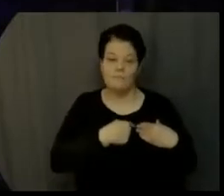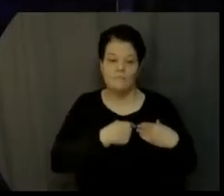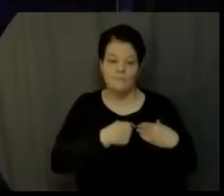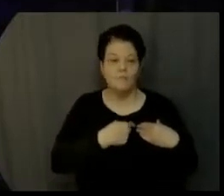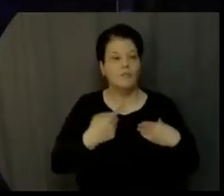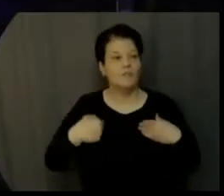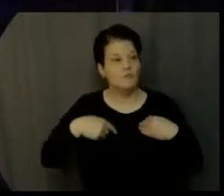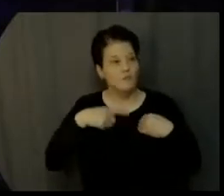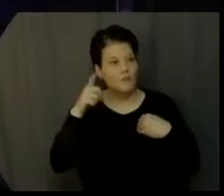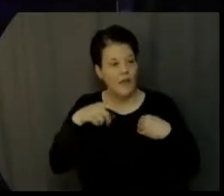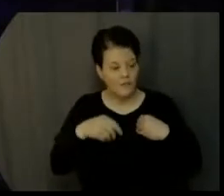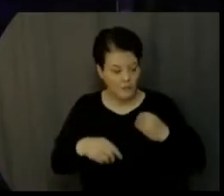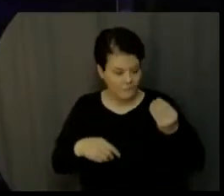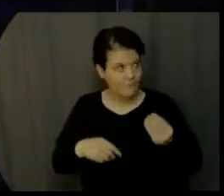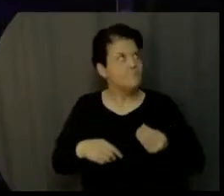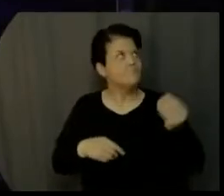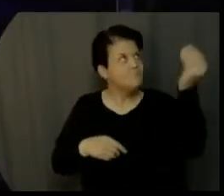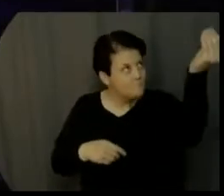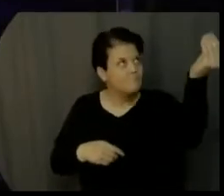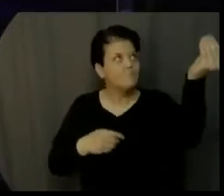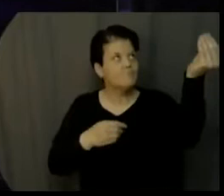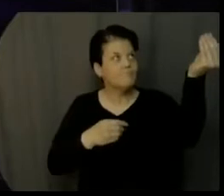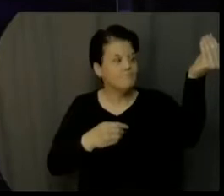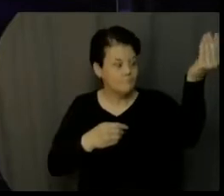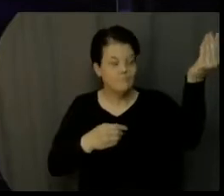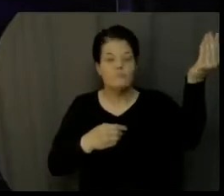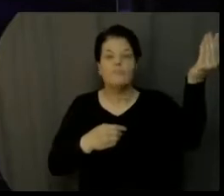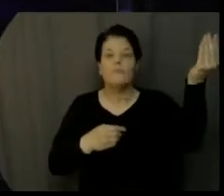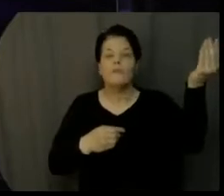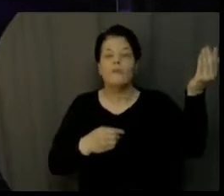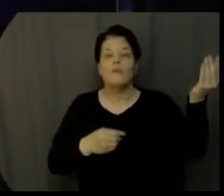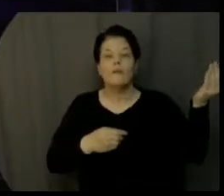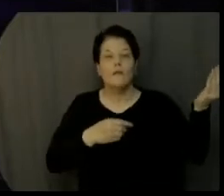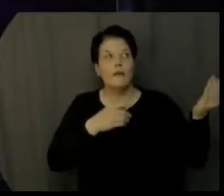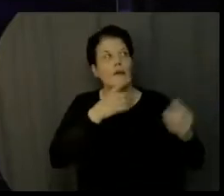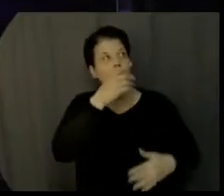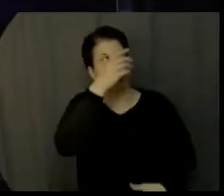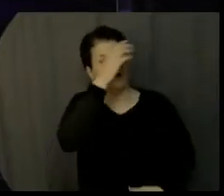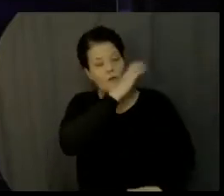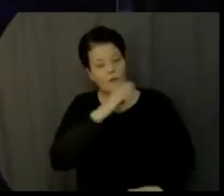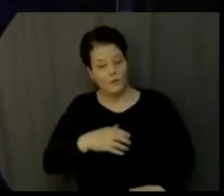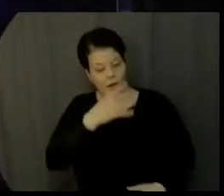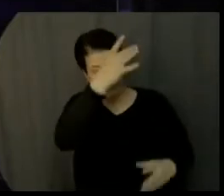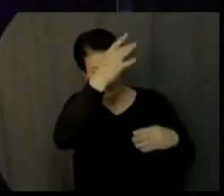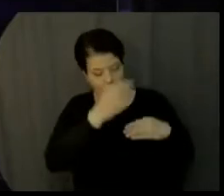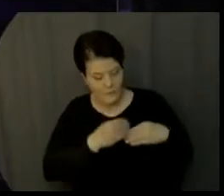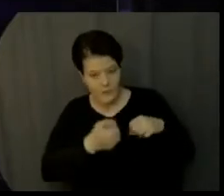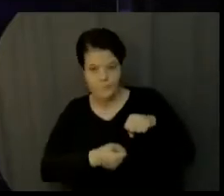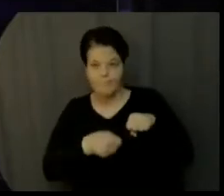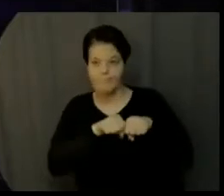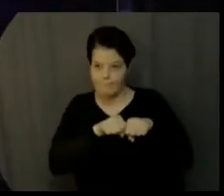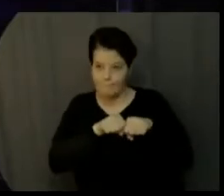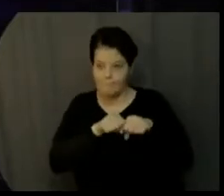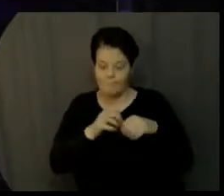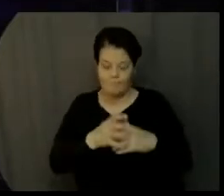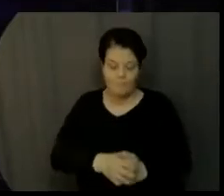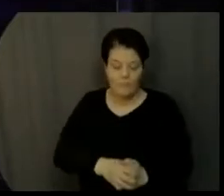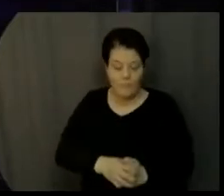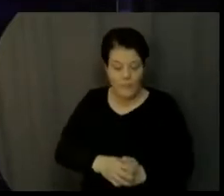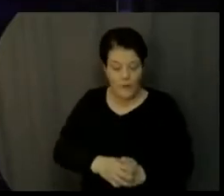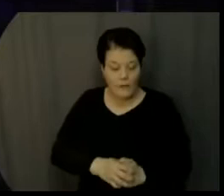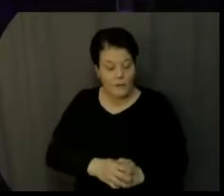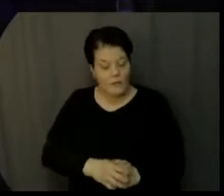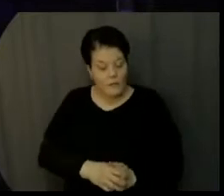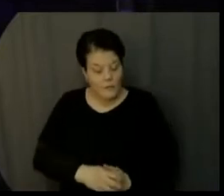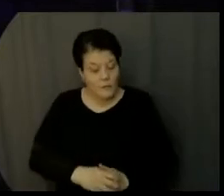whole like what Christ created us to be made whole at the very beginning. And so when we say yes to prevenient grace and open up